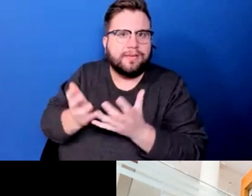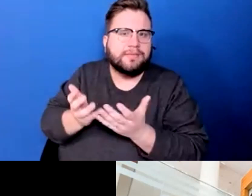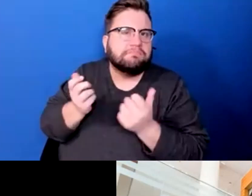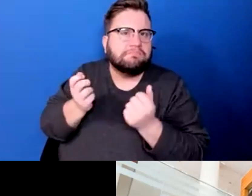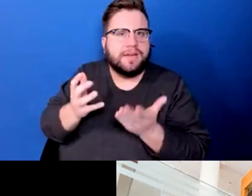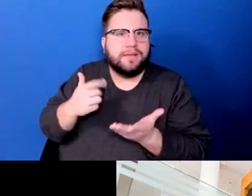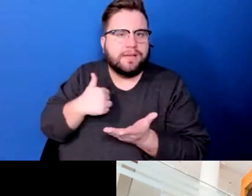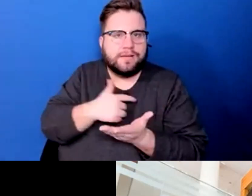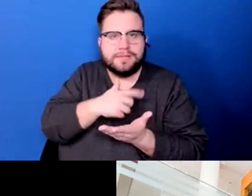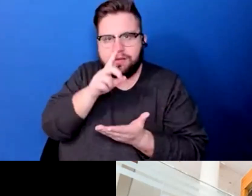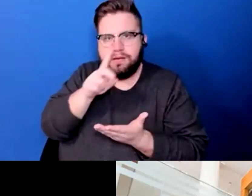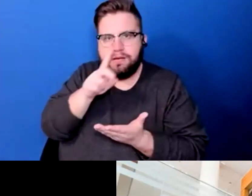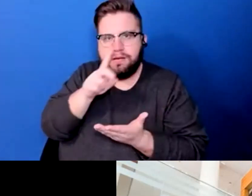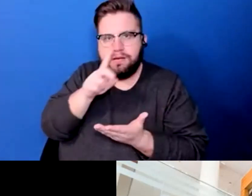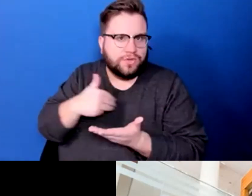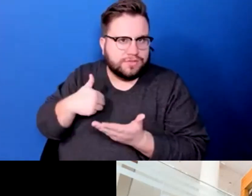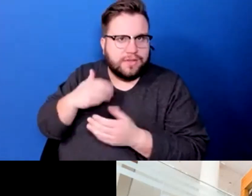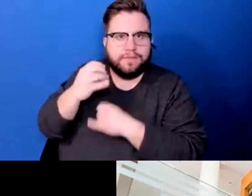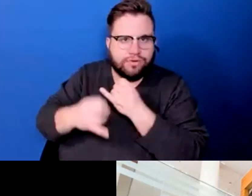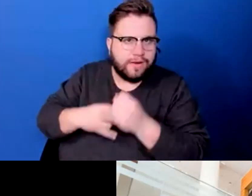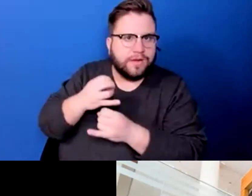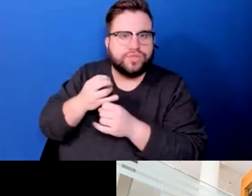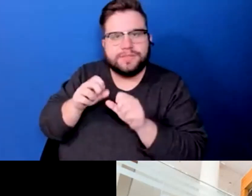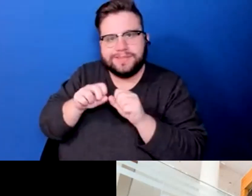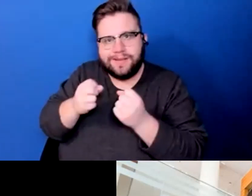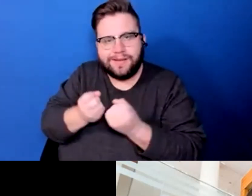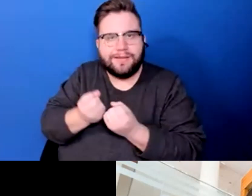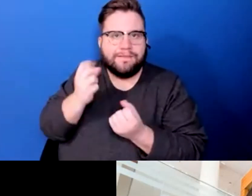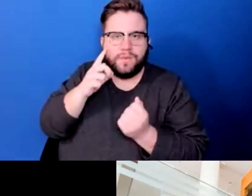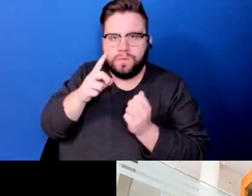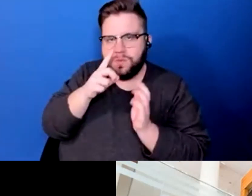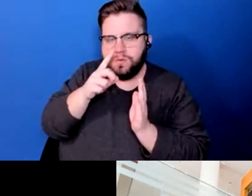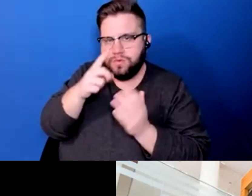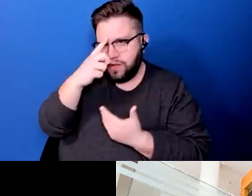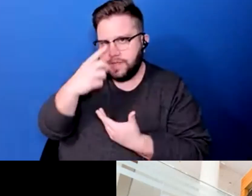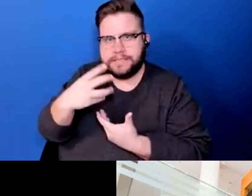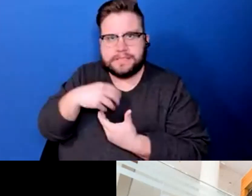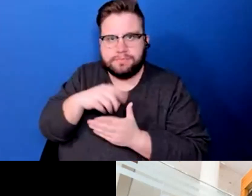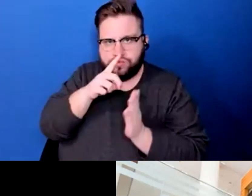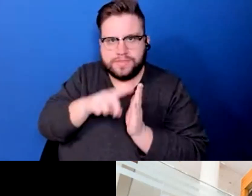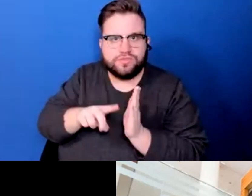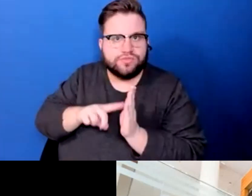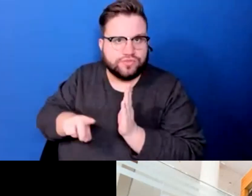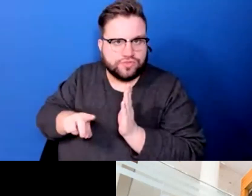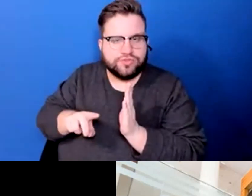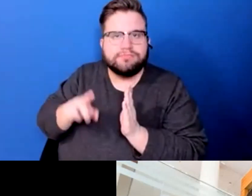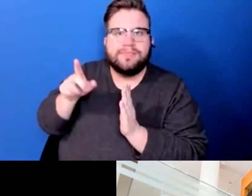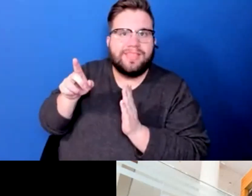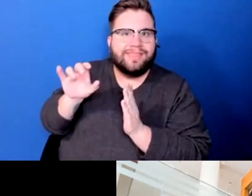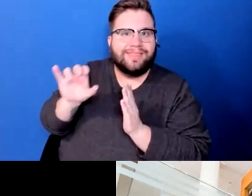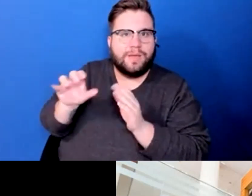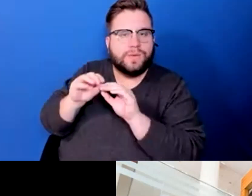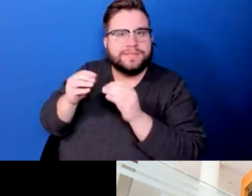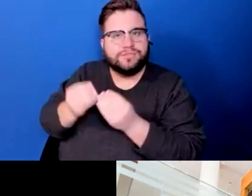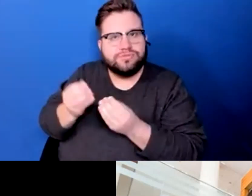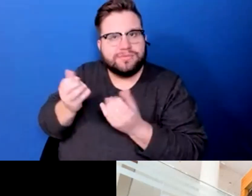International Society for Autism Research, which is now offering more grants for autistic researchers to become involved in